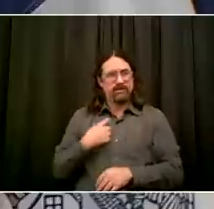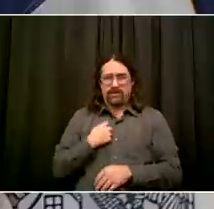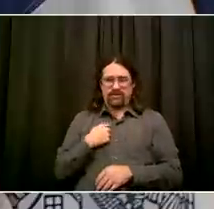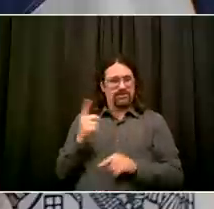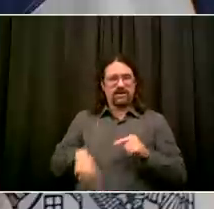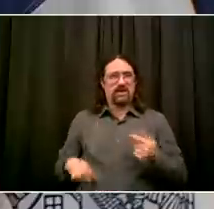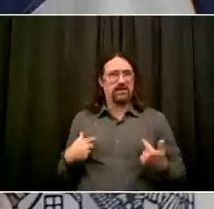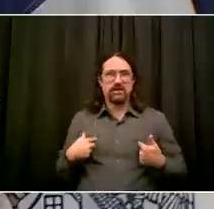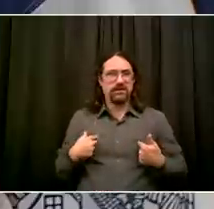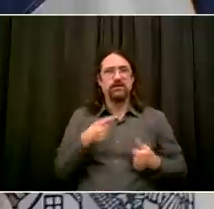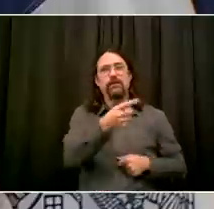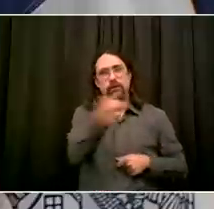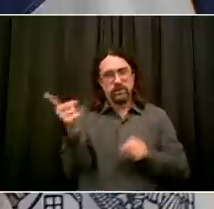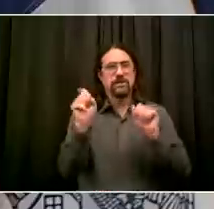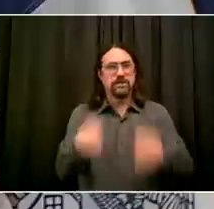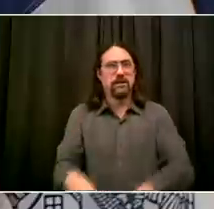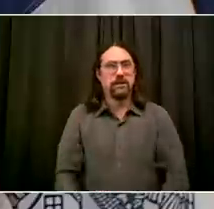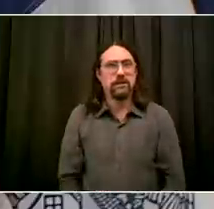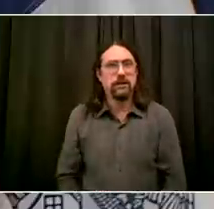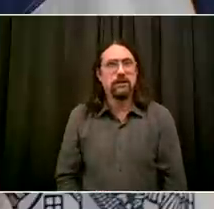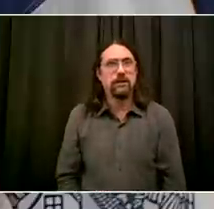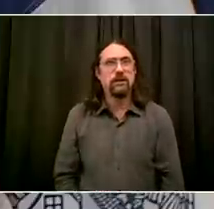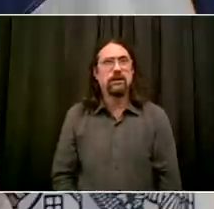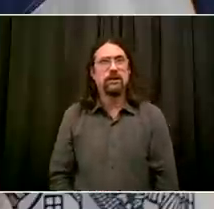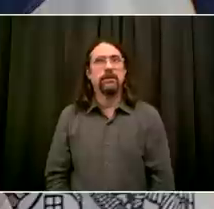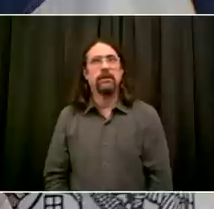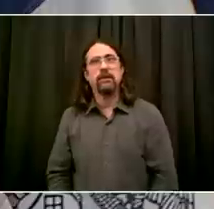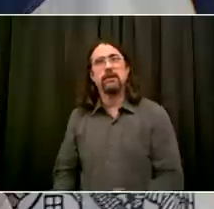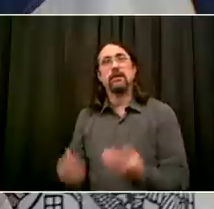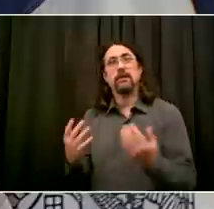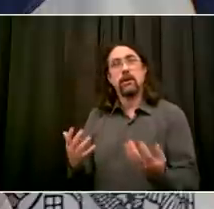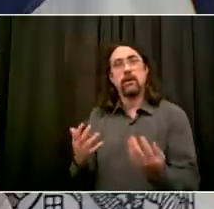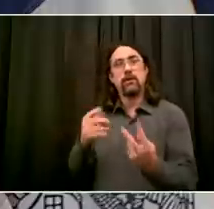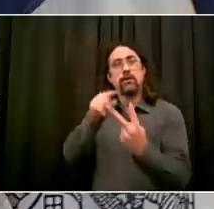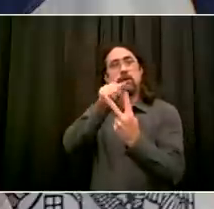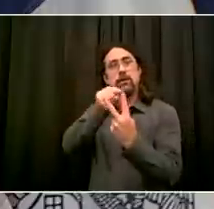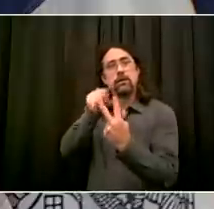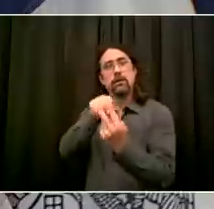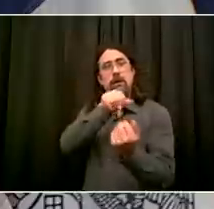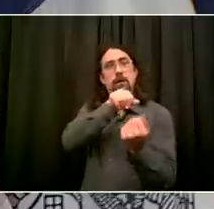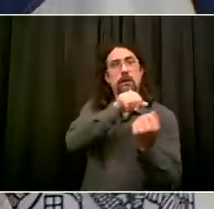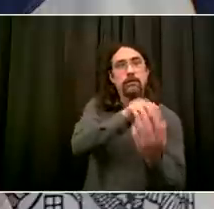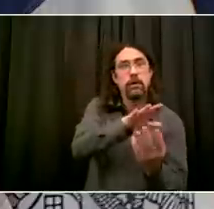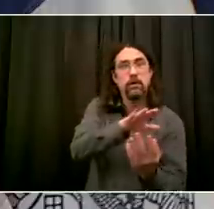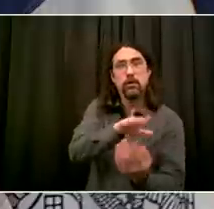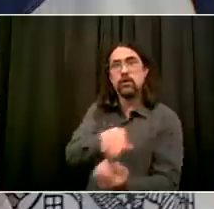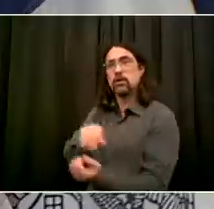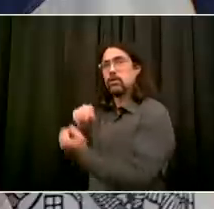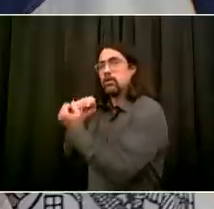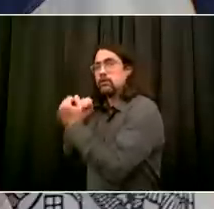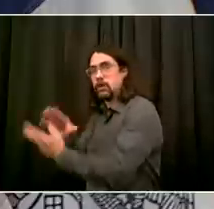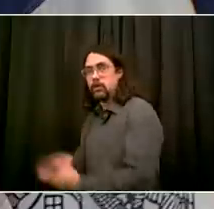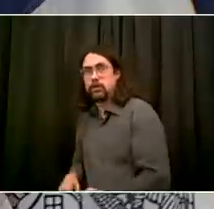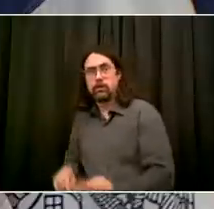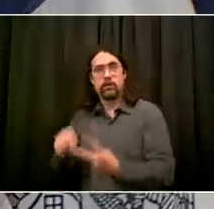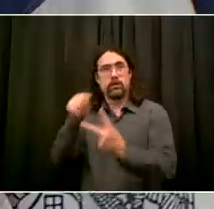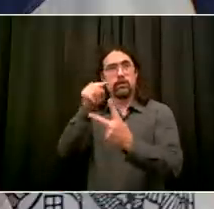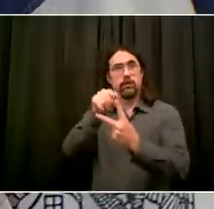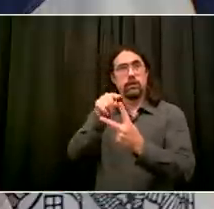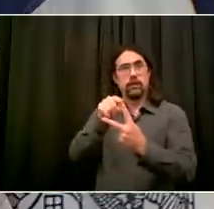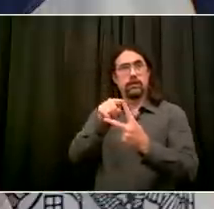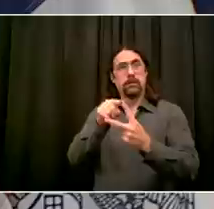then belief in the people. Once you educate the people, it's up to the people to then take those lessons and act on them. And here in New York City,